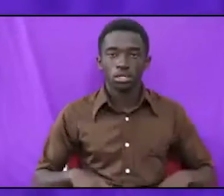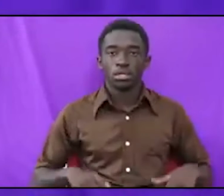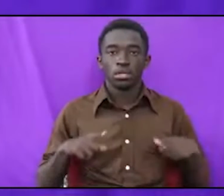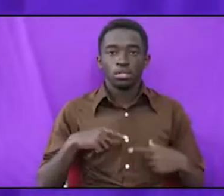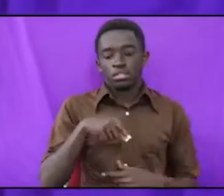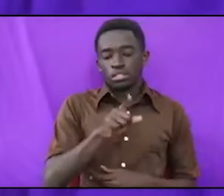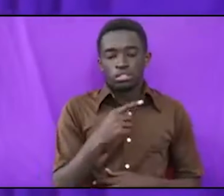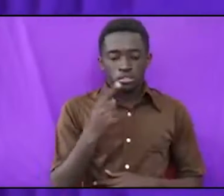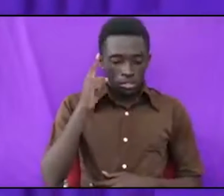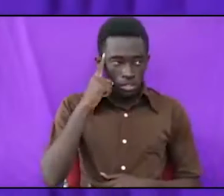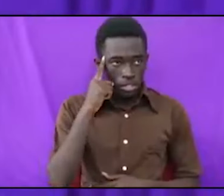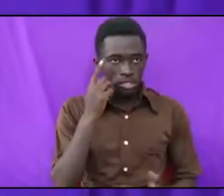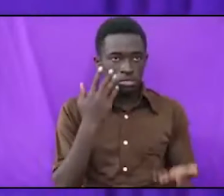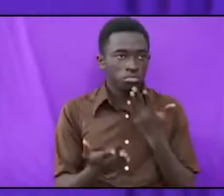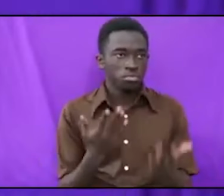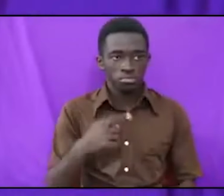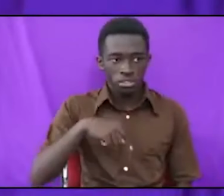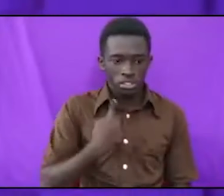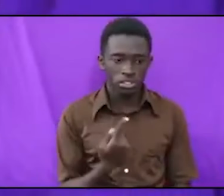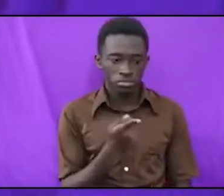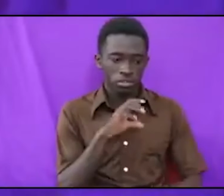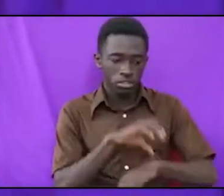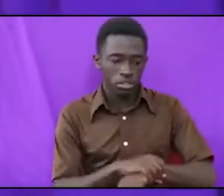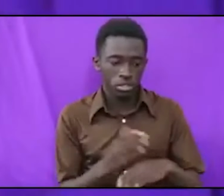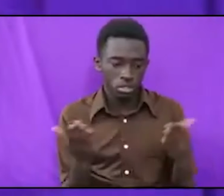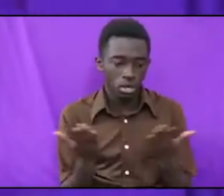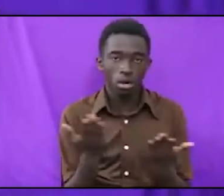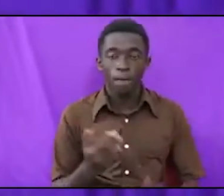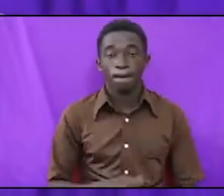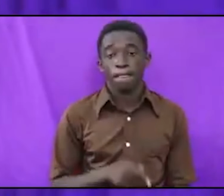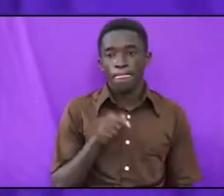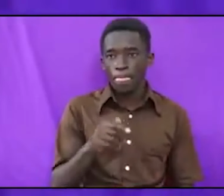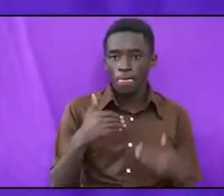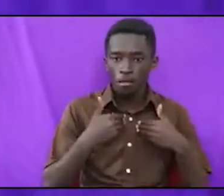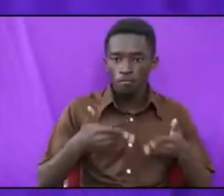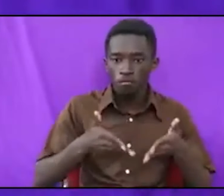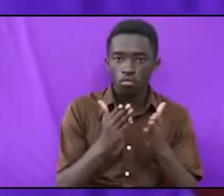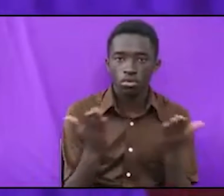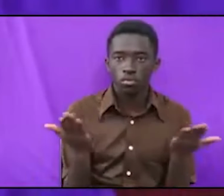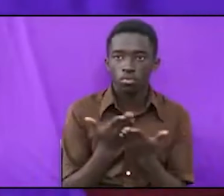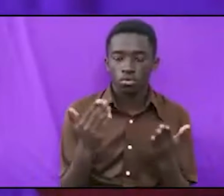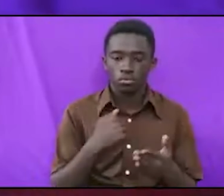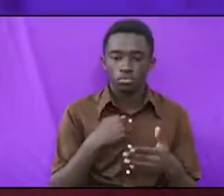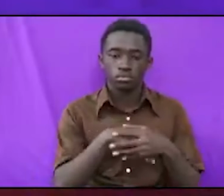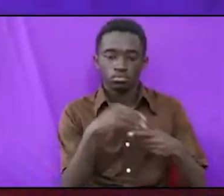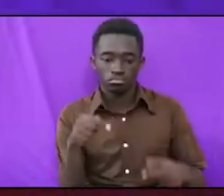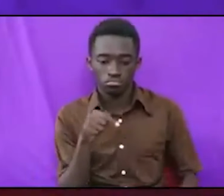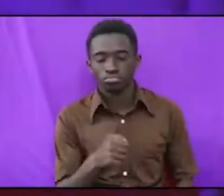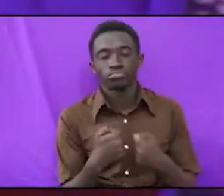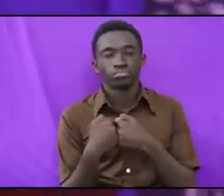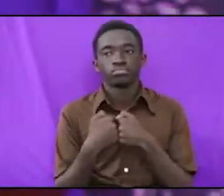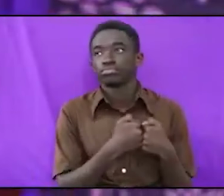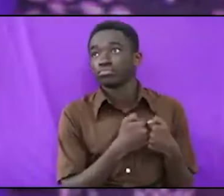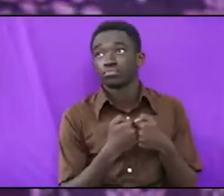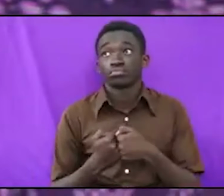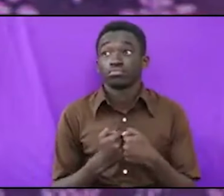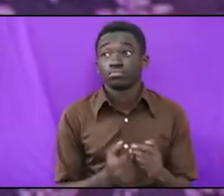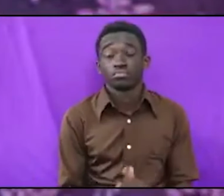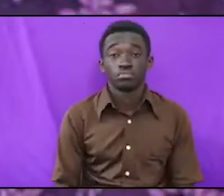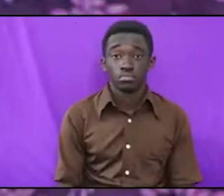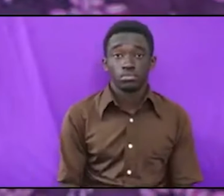saying, will I get through this? Is there a way for me out of these challenges? I have